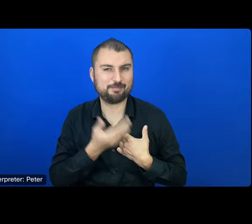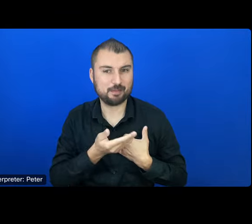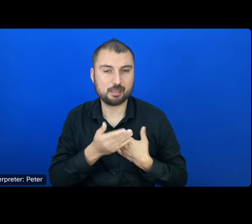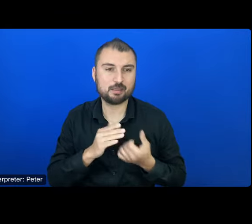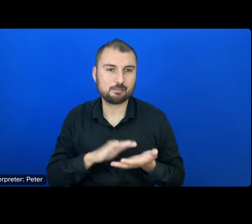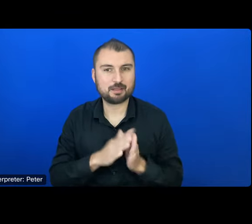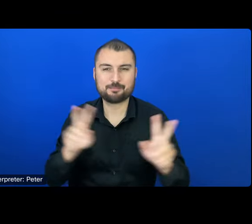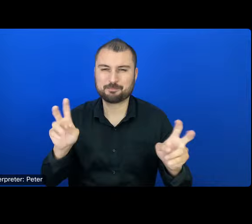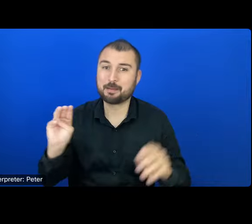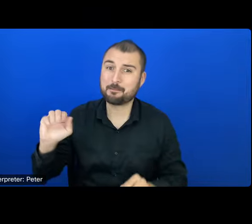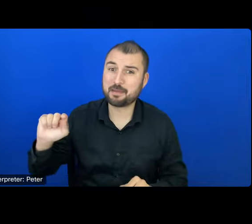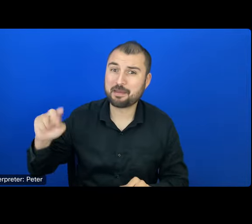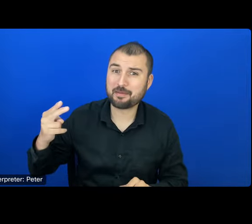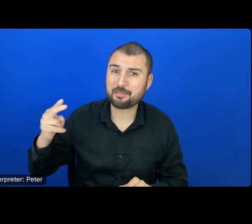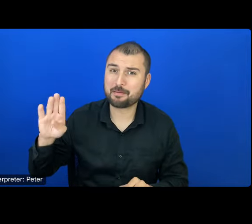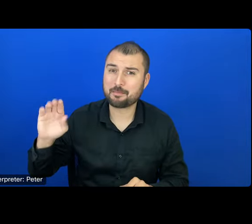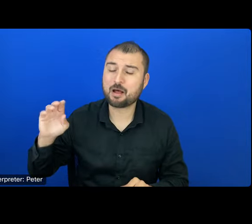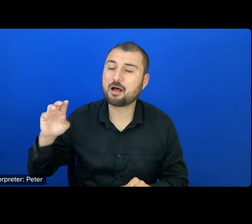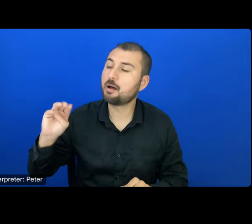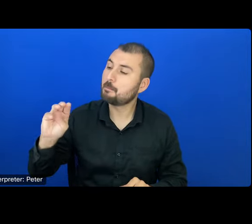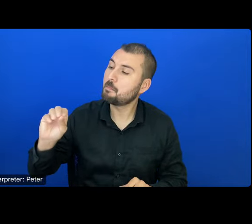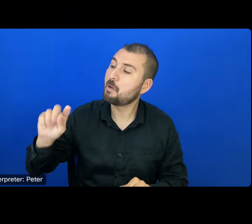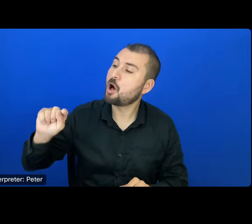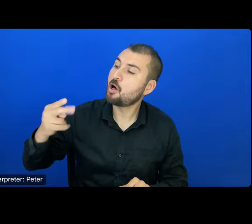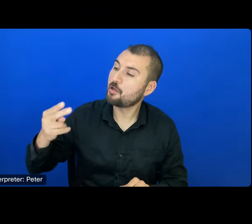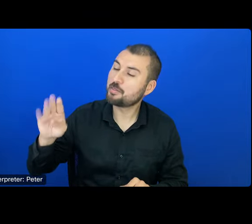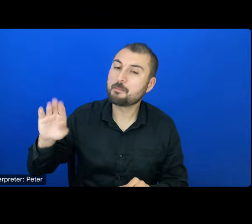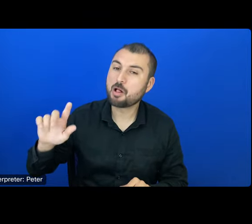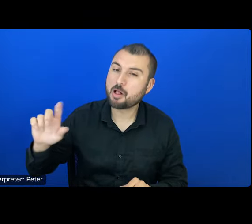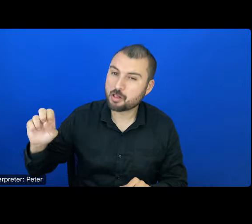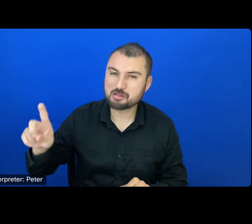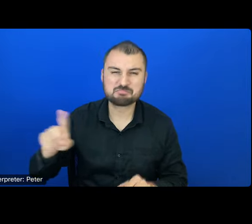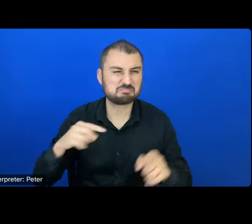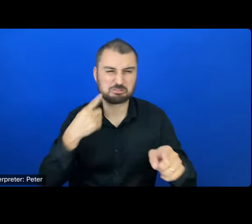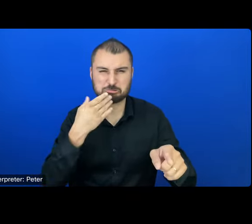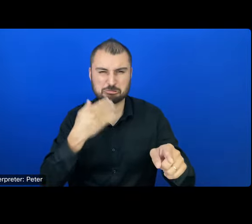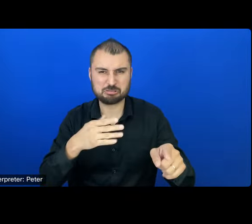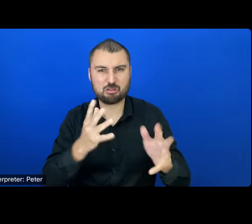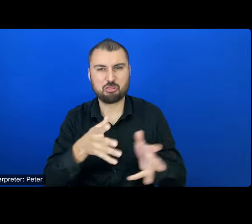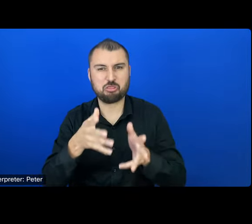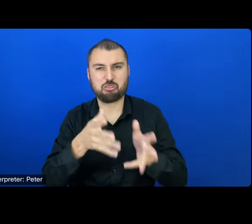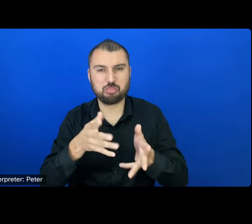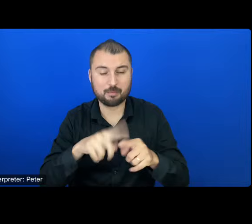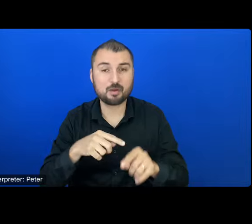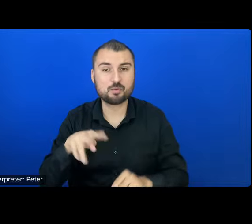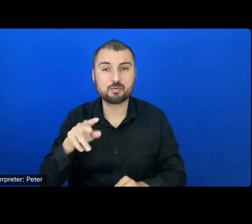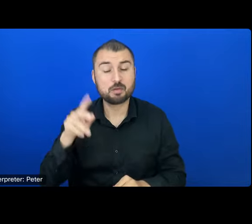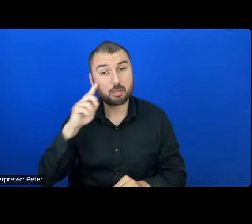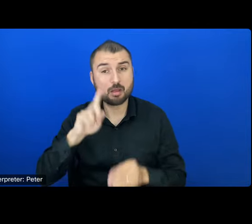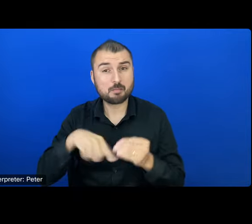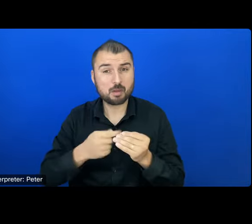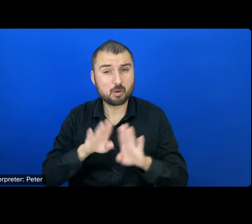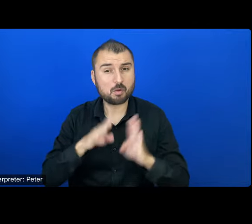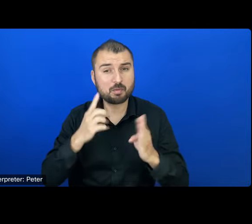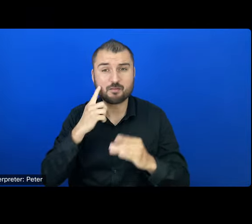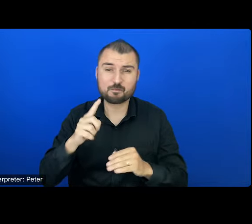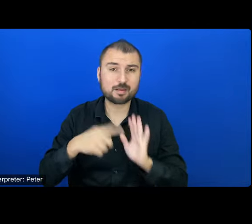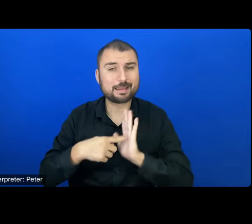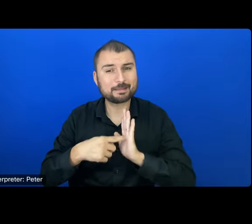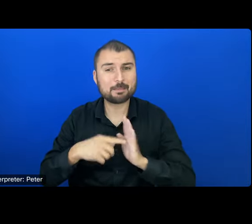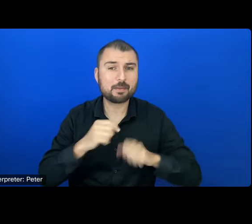doesn't work real good. Our long-term plan is to restore and reopen the first floor with museum exhibits. This first initial phase